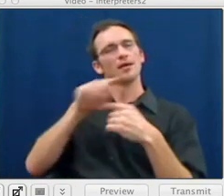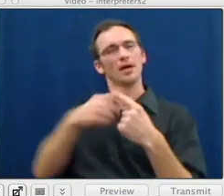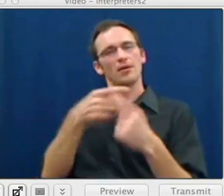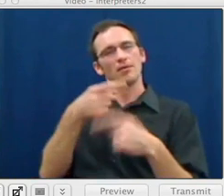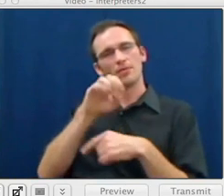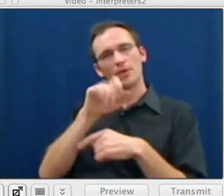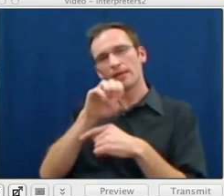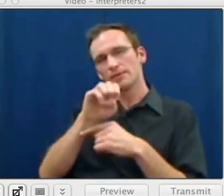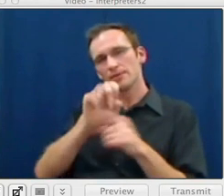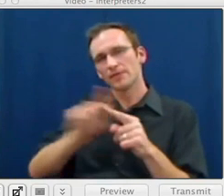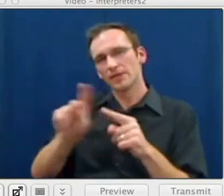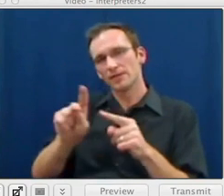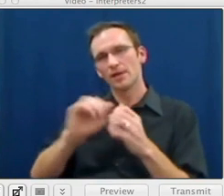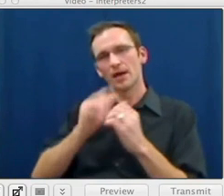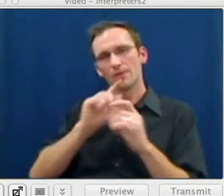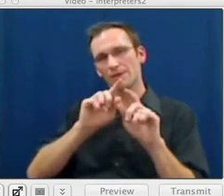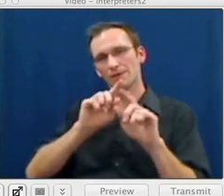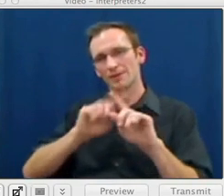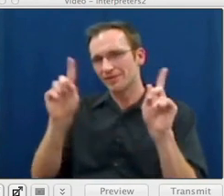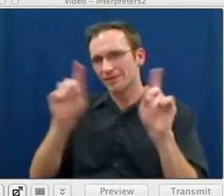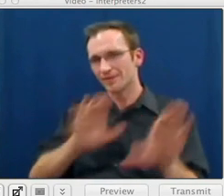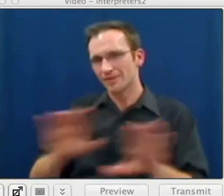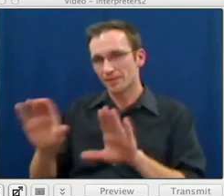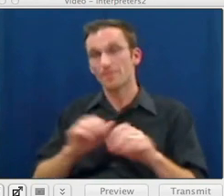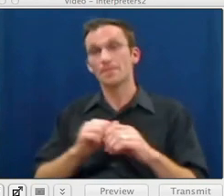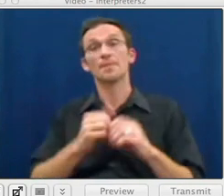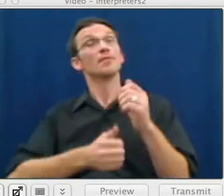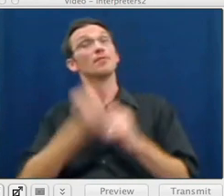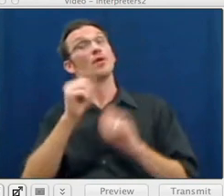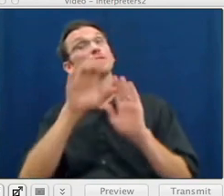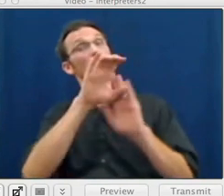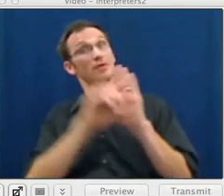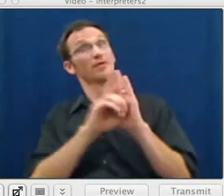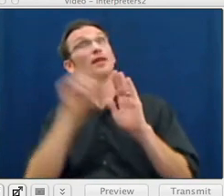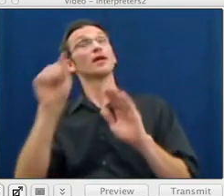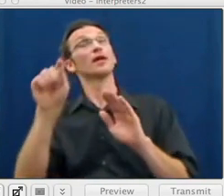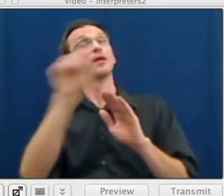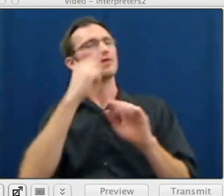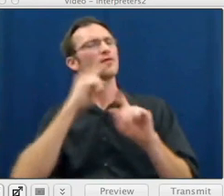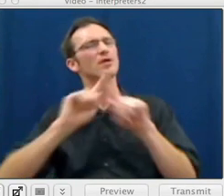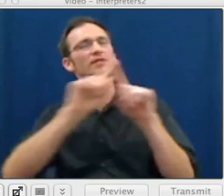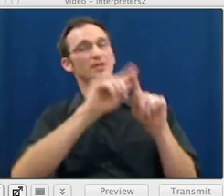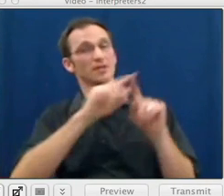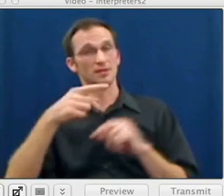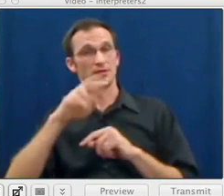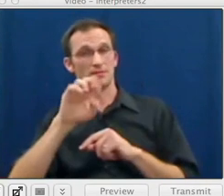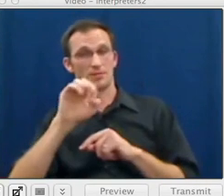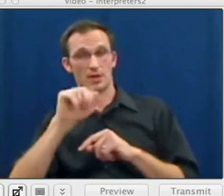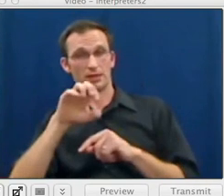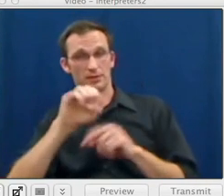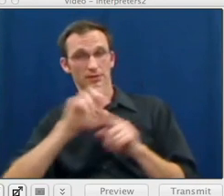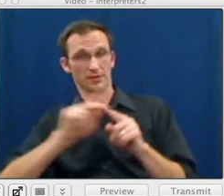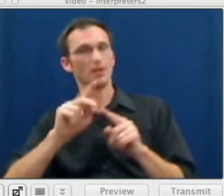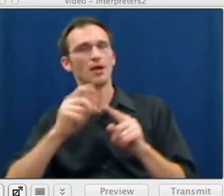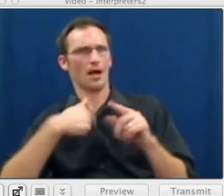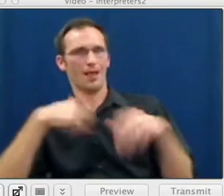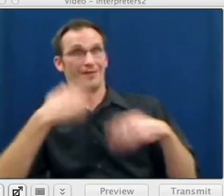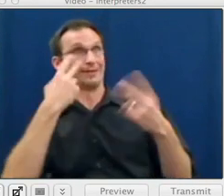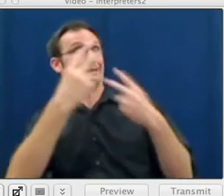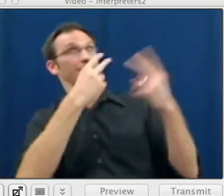Most codes of ethics in the practice professions, actually I'm saying most because I haven't looked at all of them, but my assumption is that